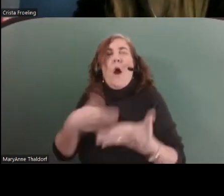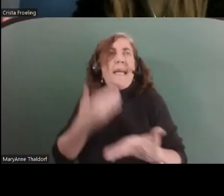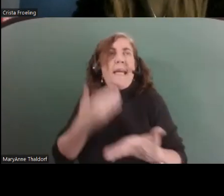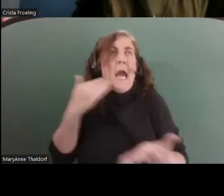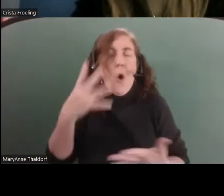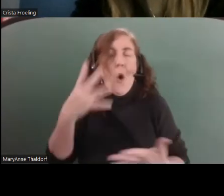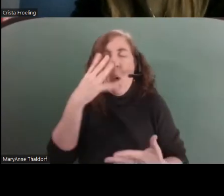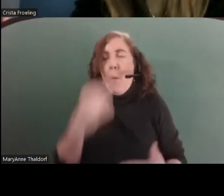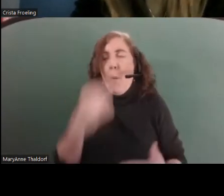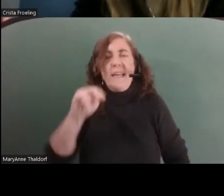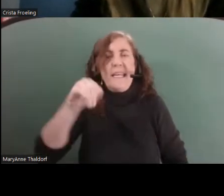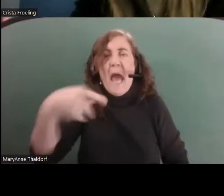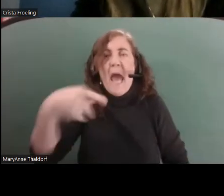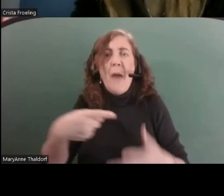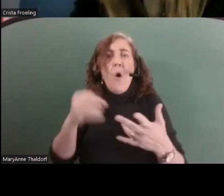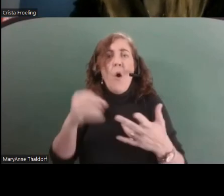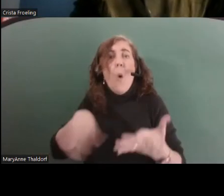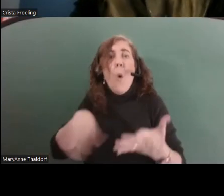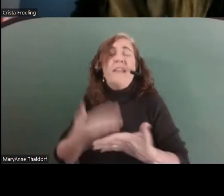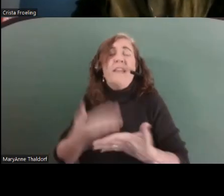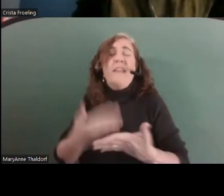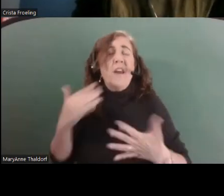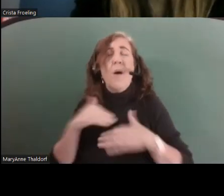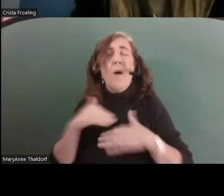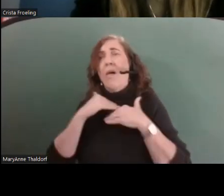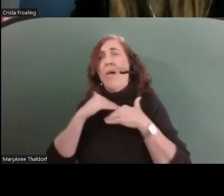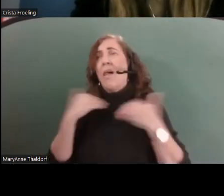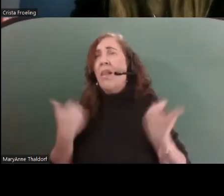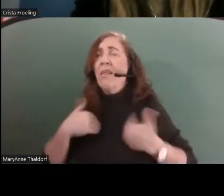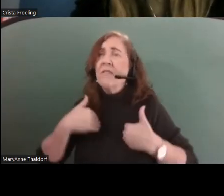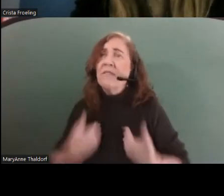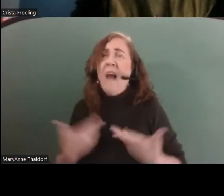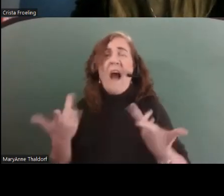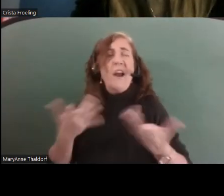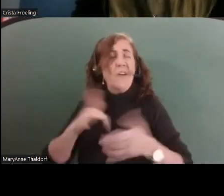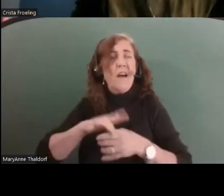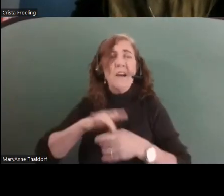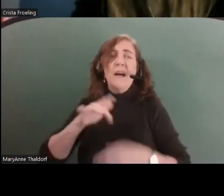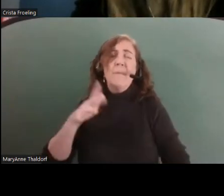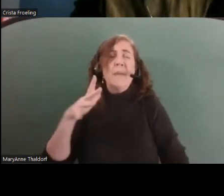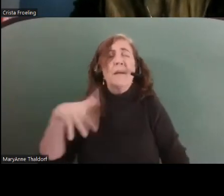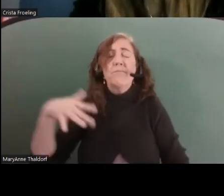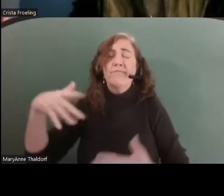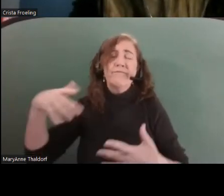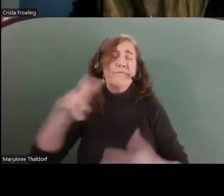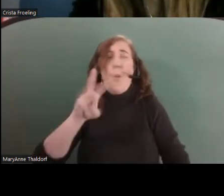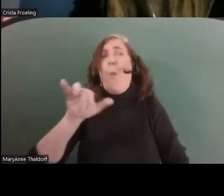acting out when they're at home. They just kind of go wild. They zone out during the day.